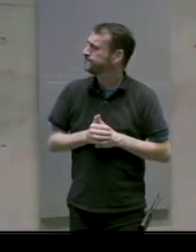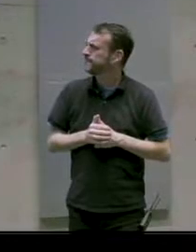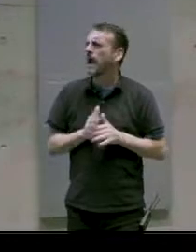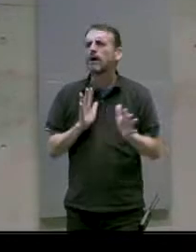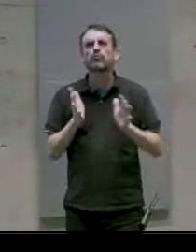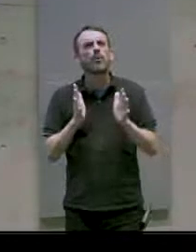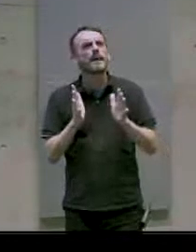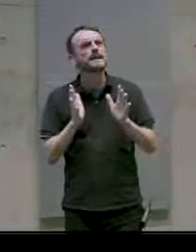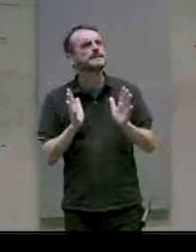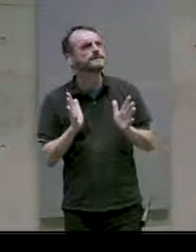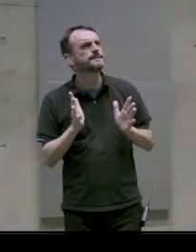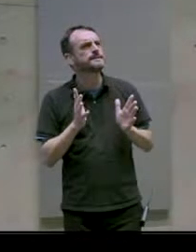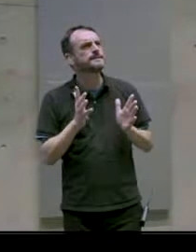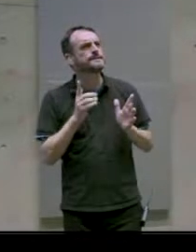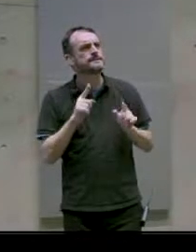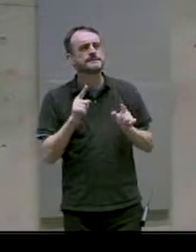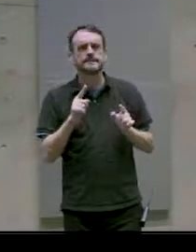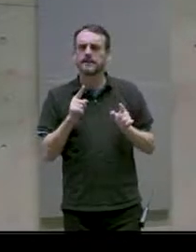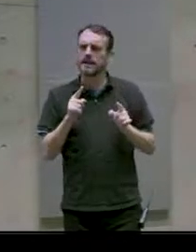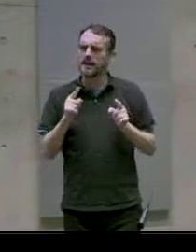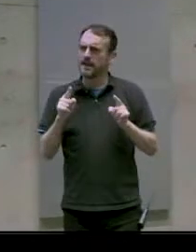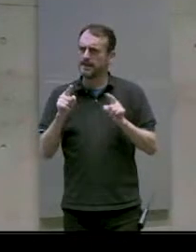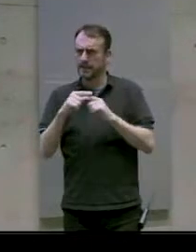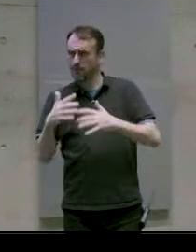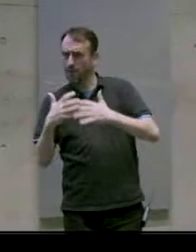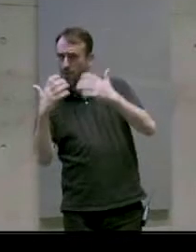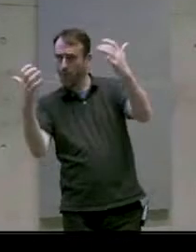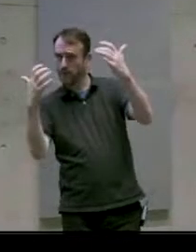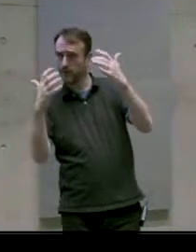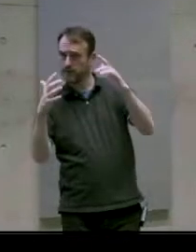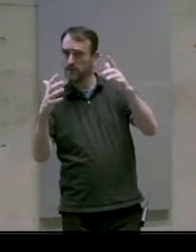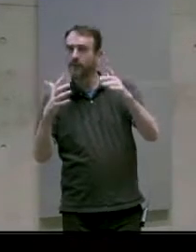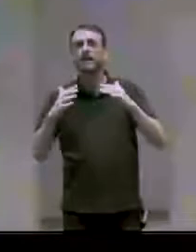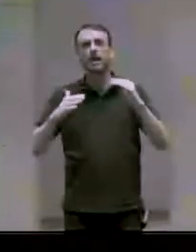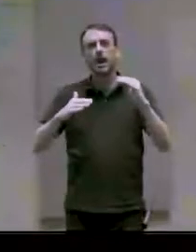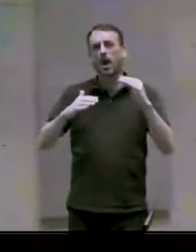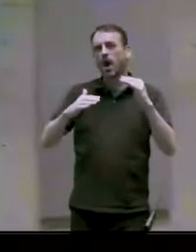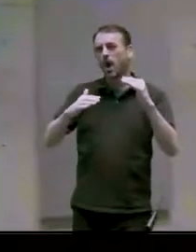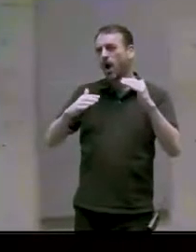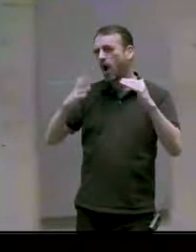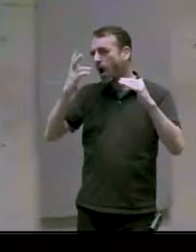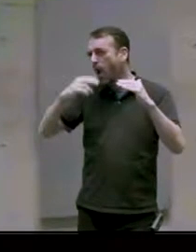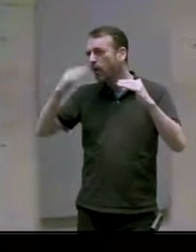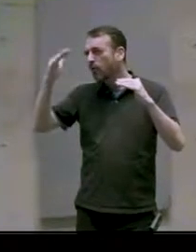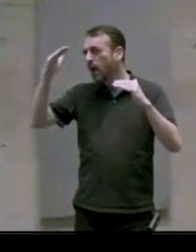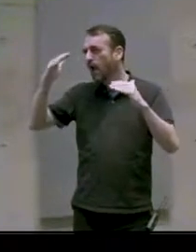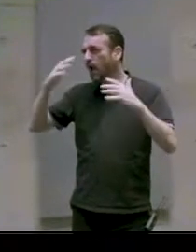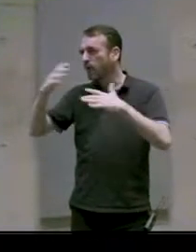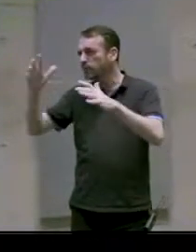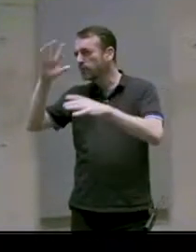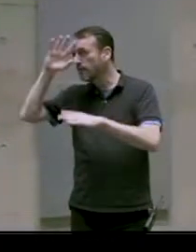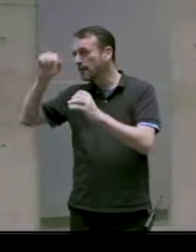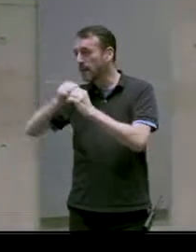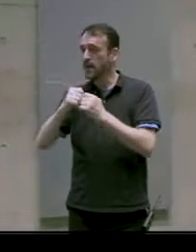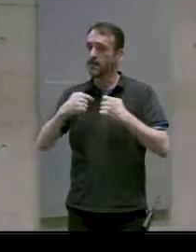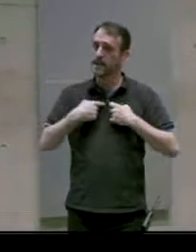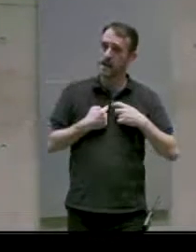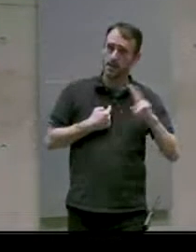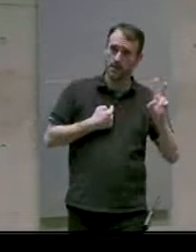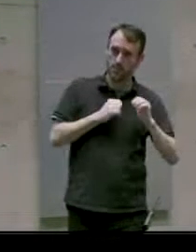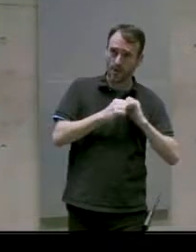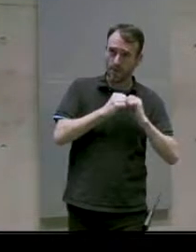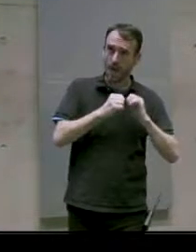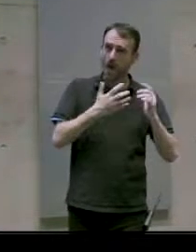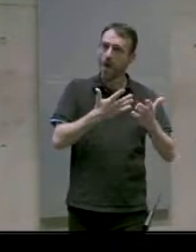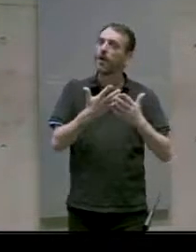one of the things, particularly in this sort of audience, well, if it was an older audience maybe, might remember that me and my brother wrote an awful lot of